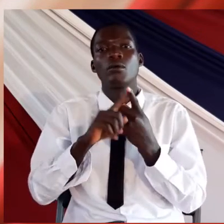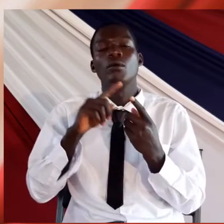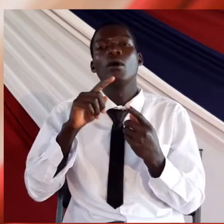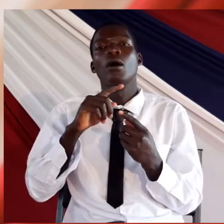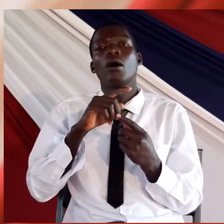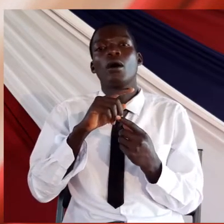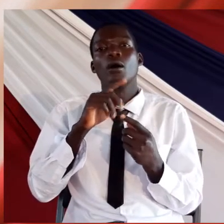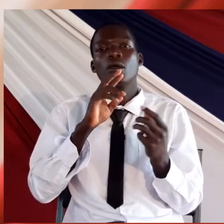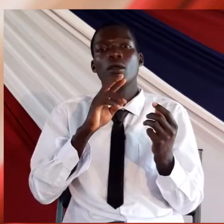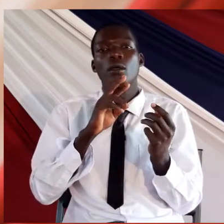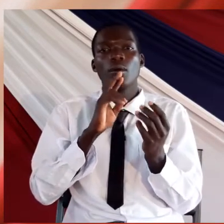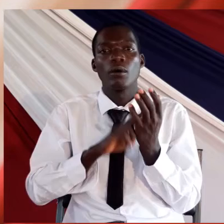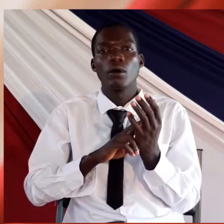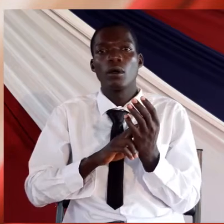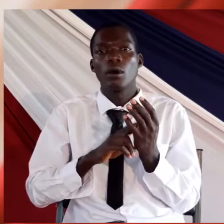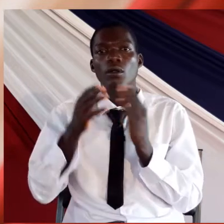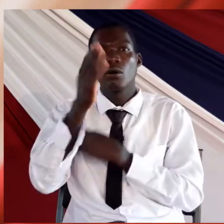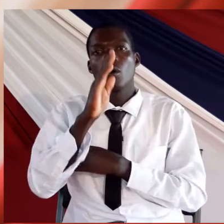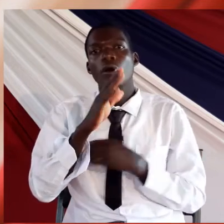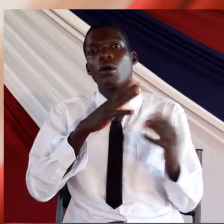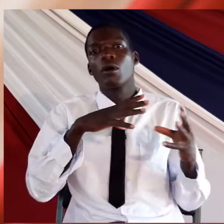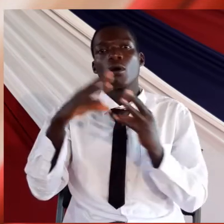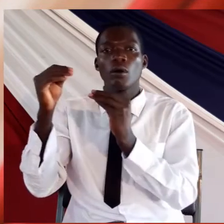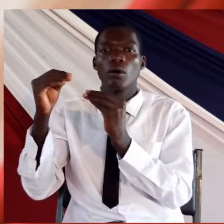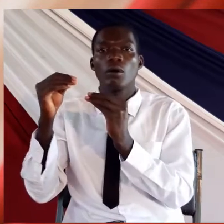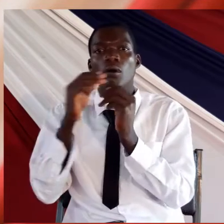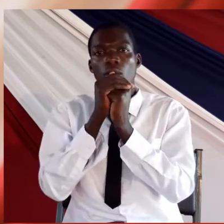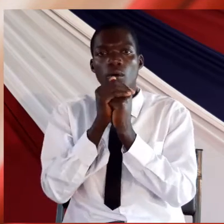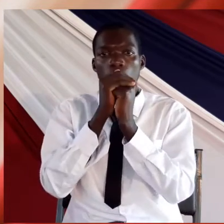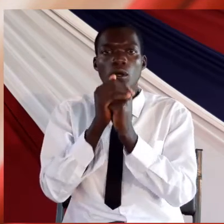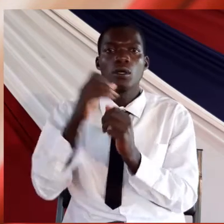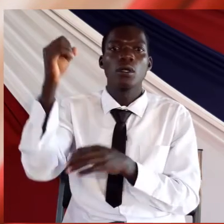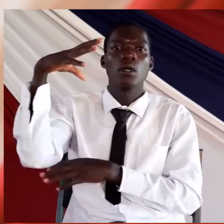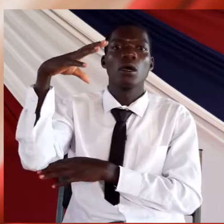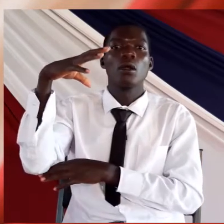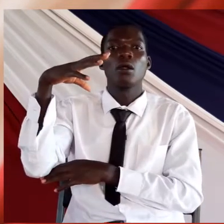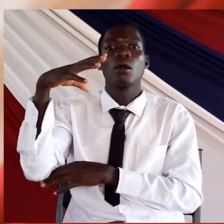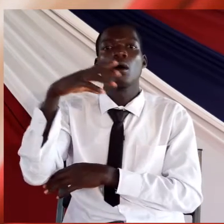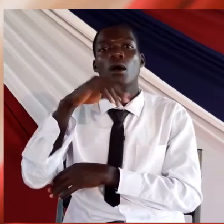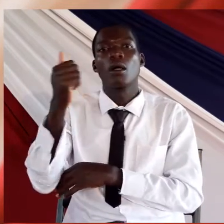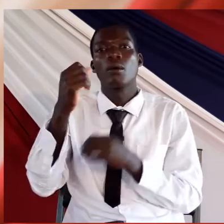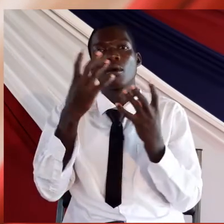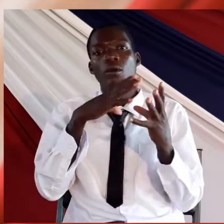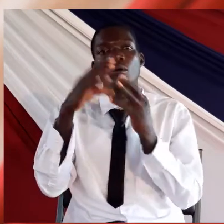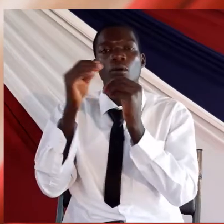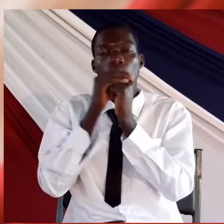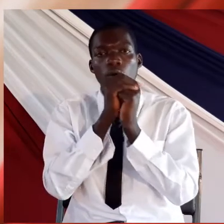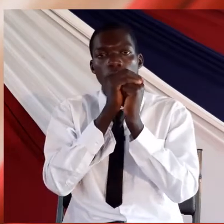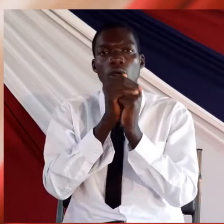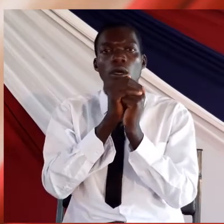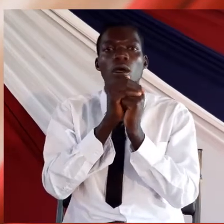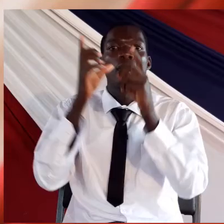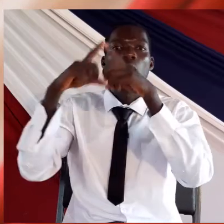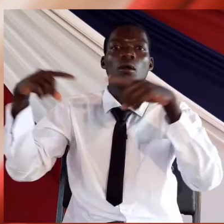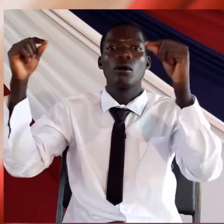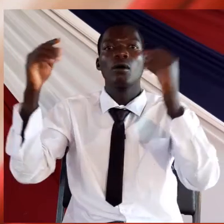gods. And so people have gone to worship the sun, and many have gone to worship the moon. Even some